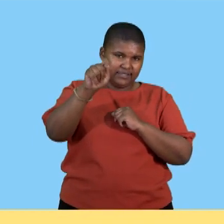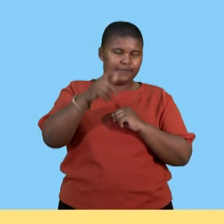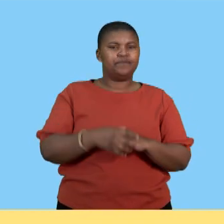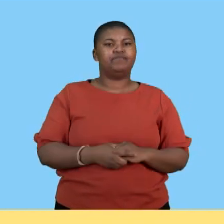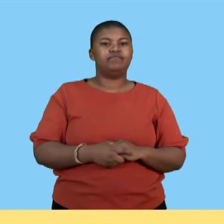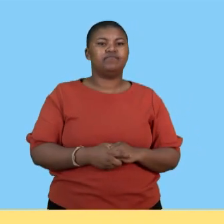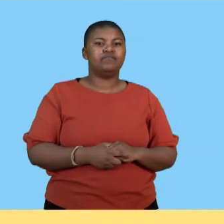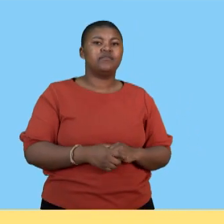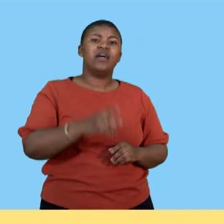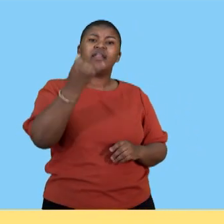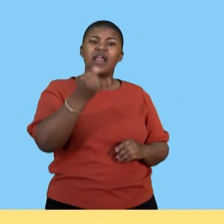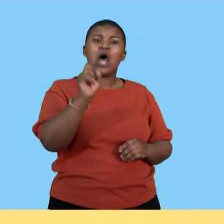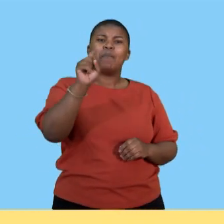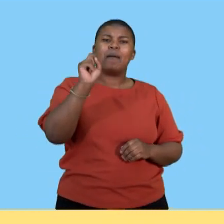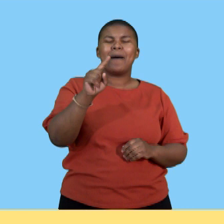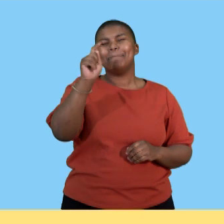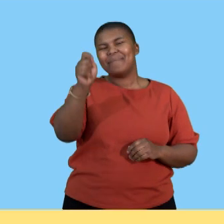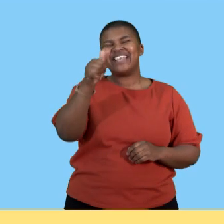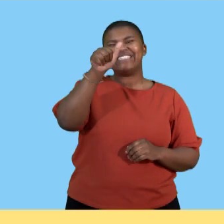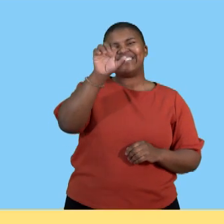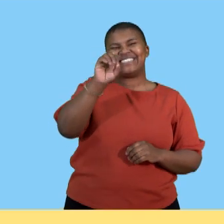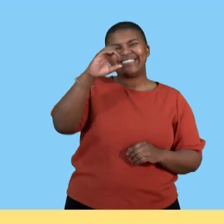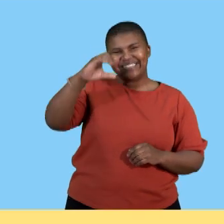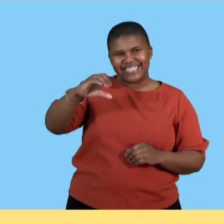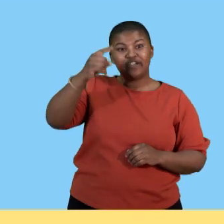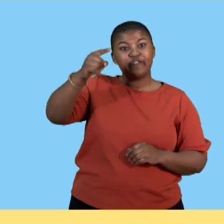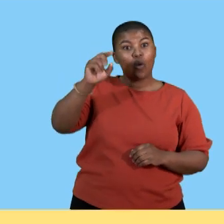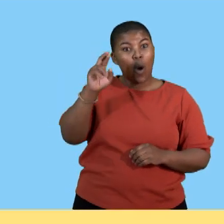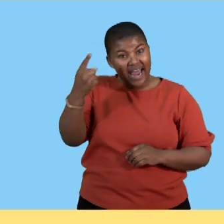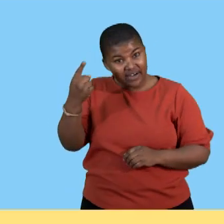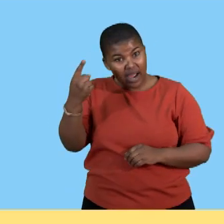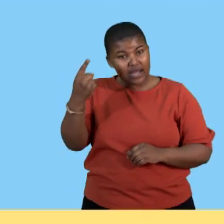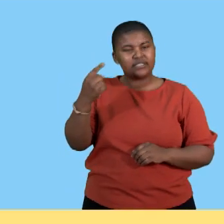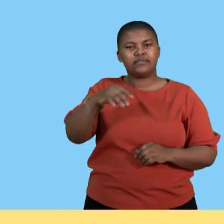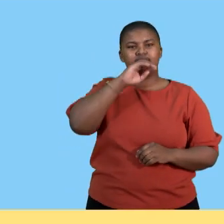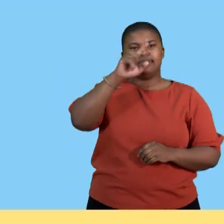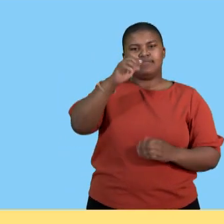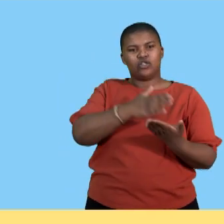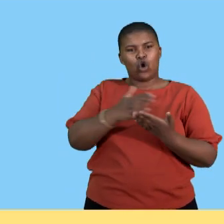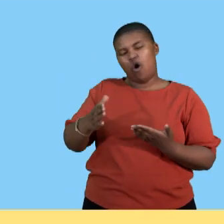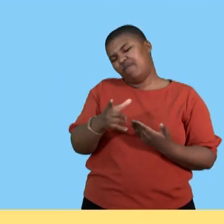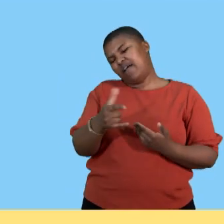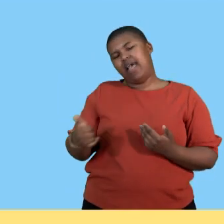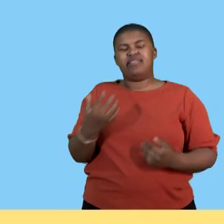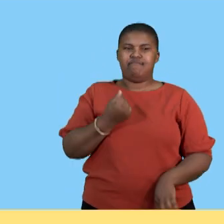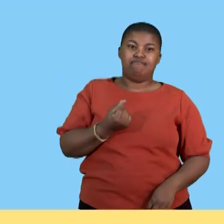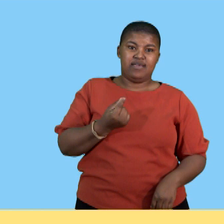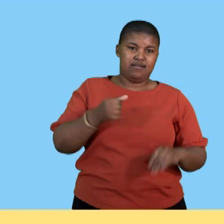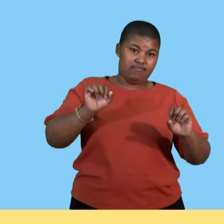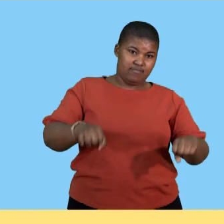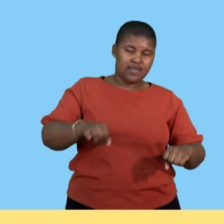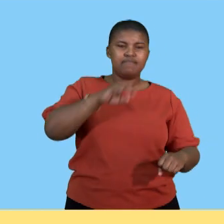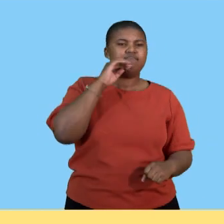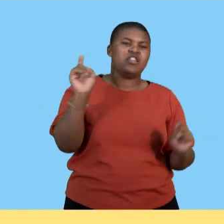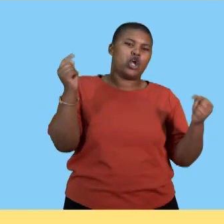received. So they then paid us 60 cents in the rand, and then we had to write off the remaining amount